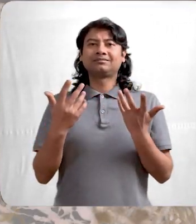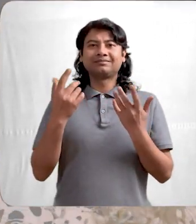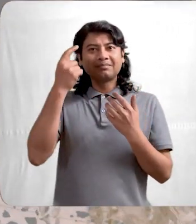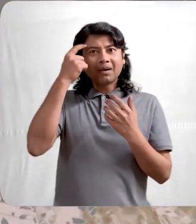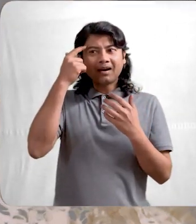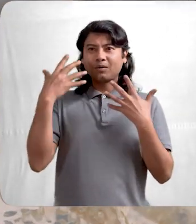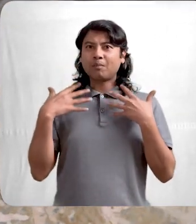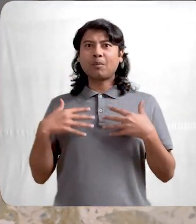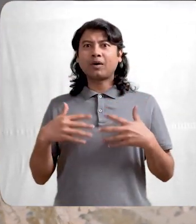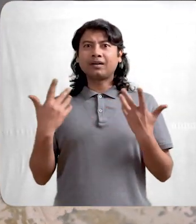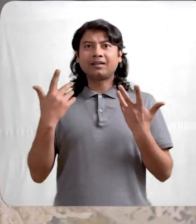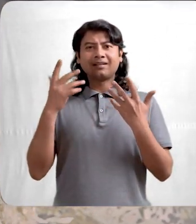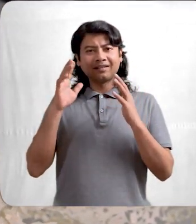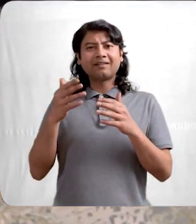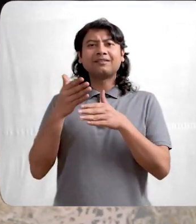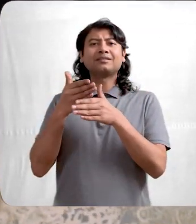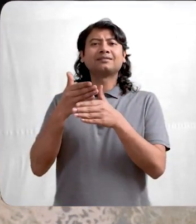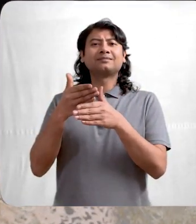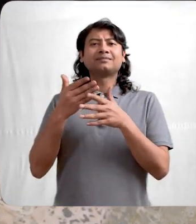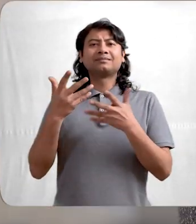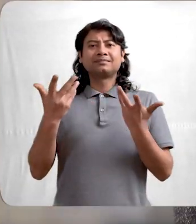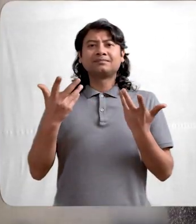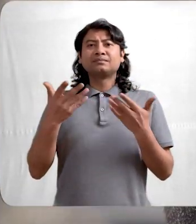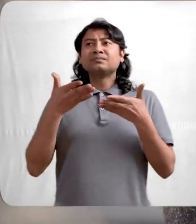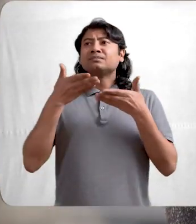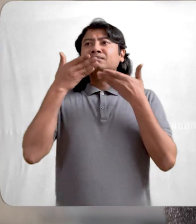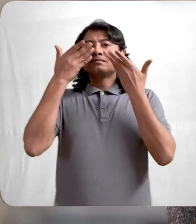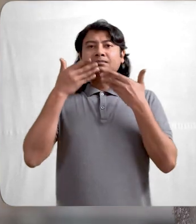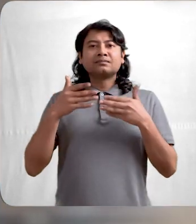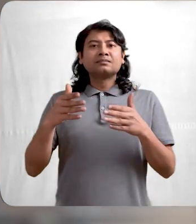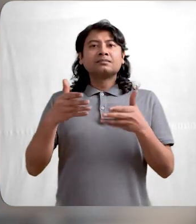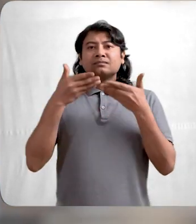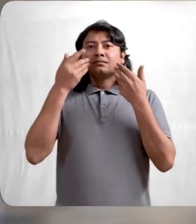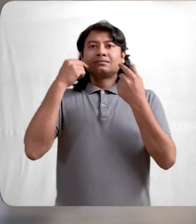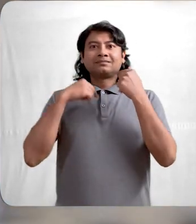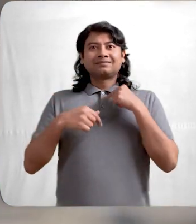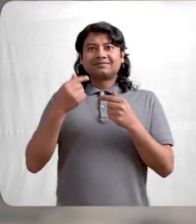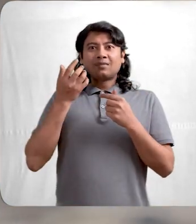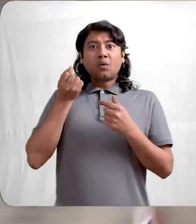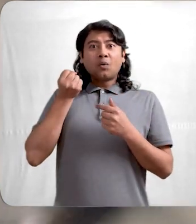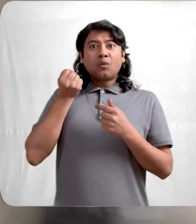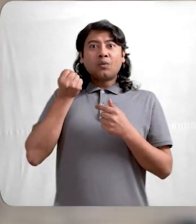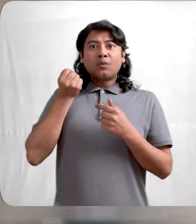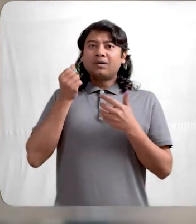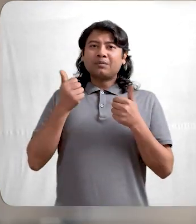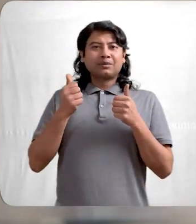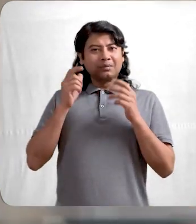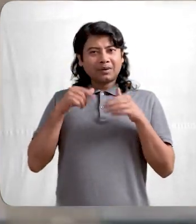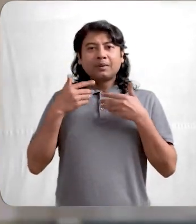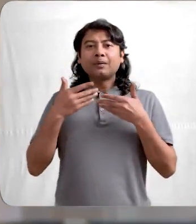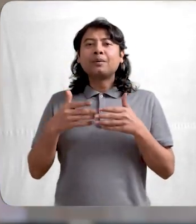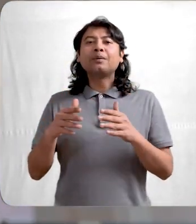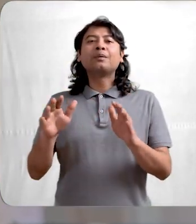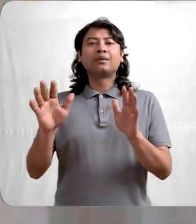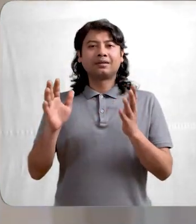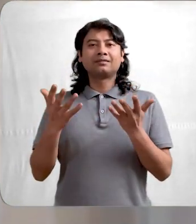that we are all porous, physically as well as psychologically. Like I breathe in and breathe out, right? You can't hold on to the breath. So you have to give it